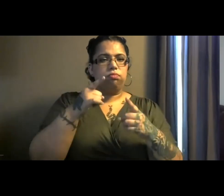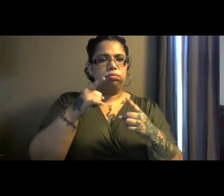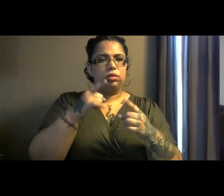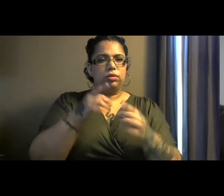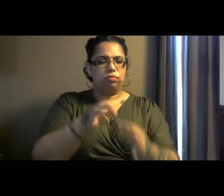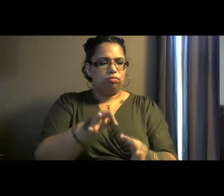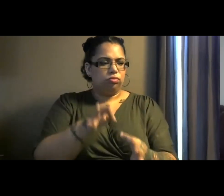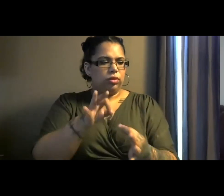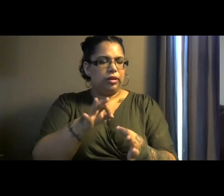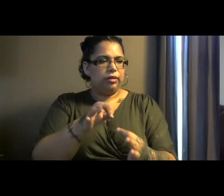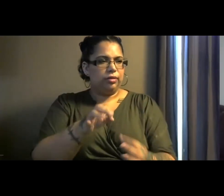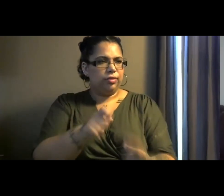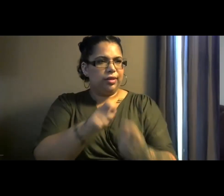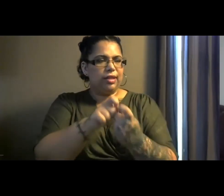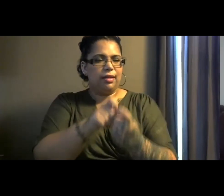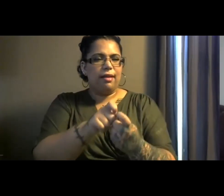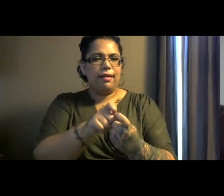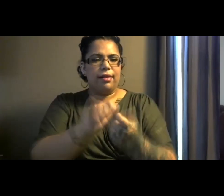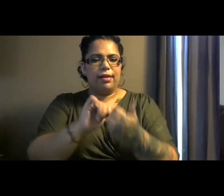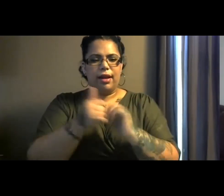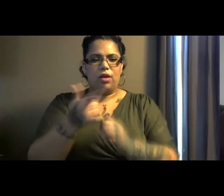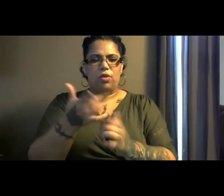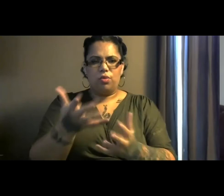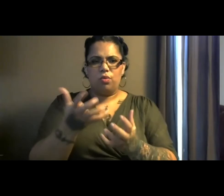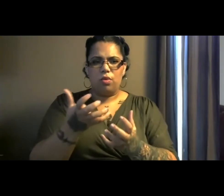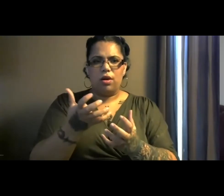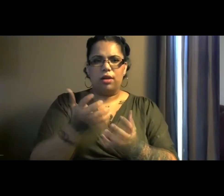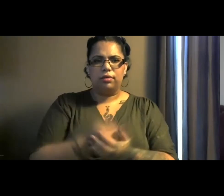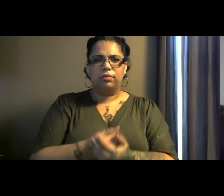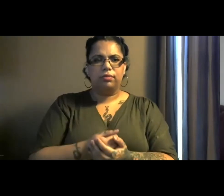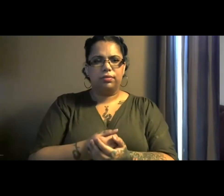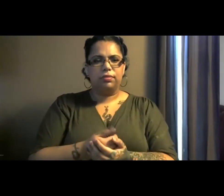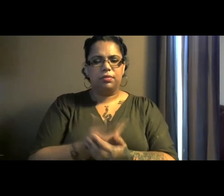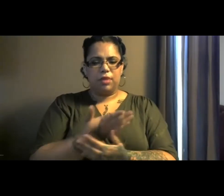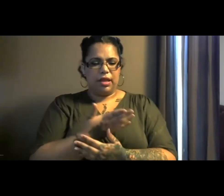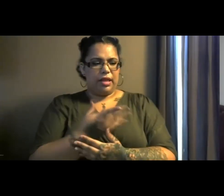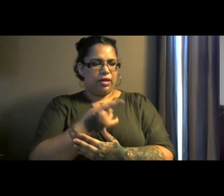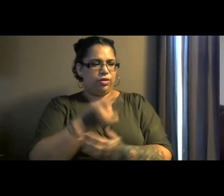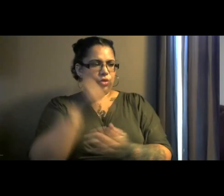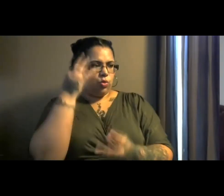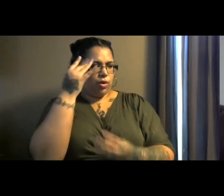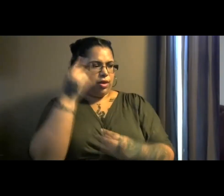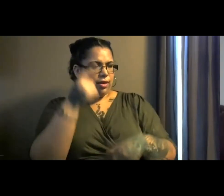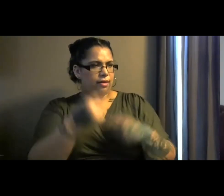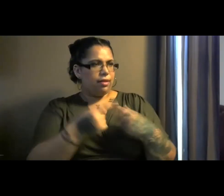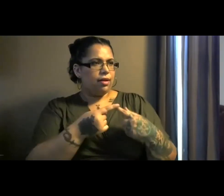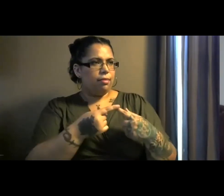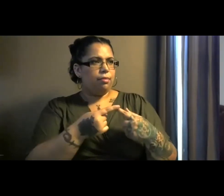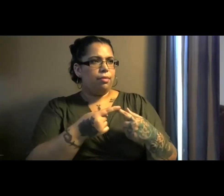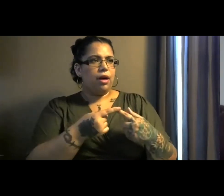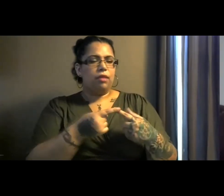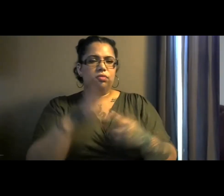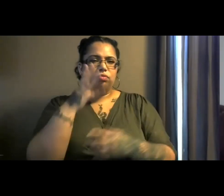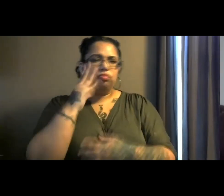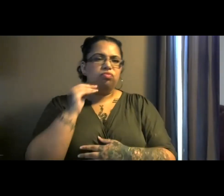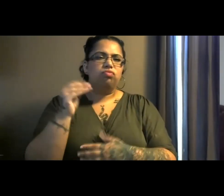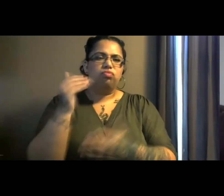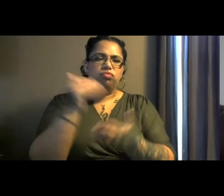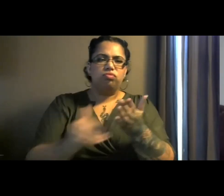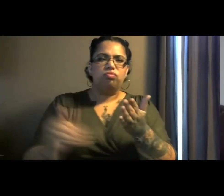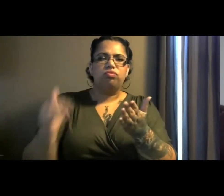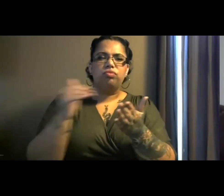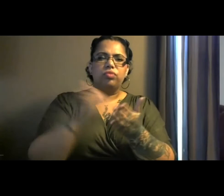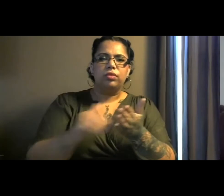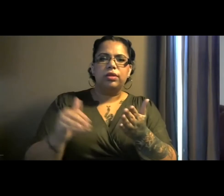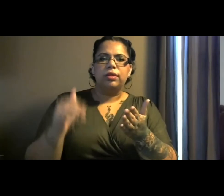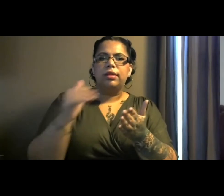the same condition or person you are thinking about. The repeated experience of thousands during the last